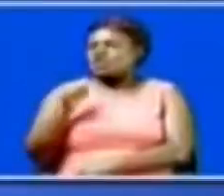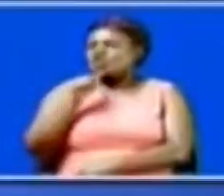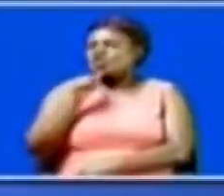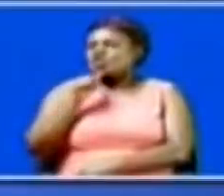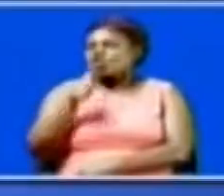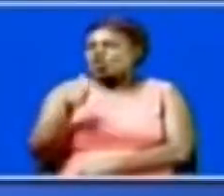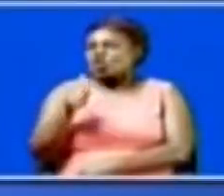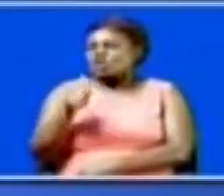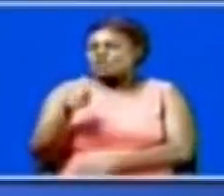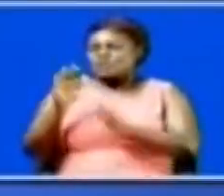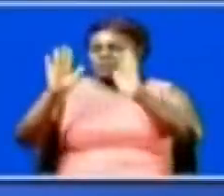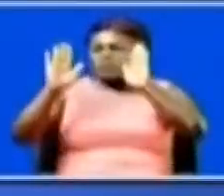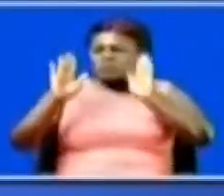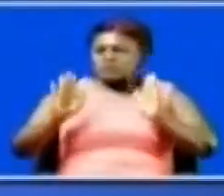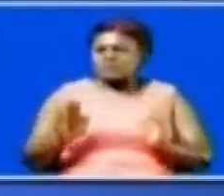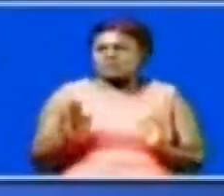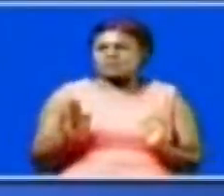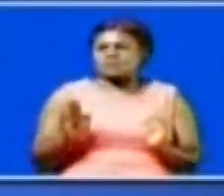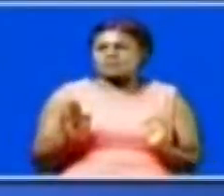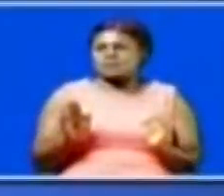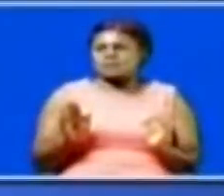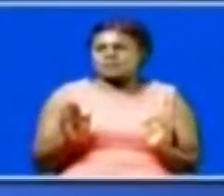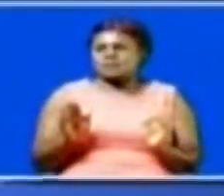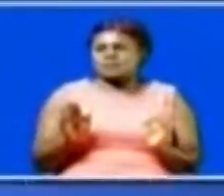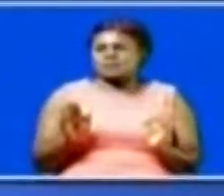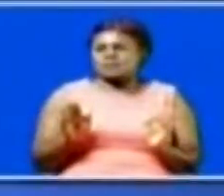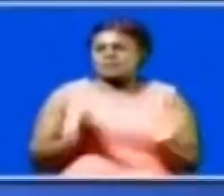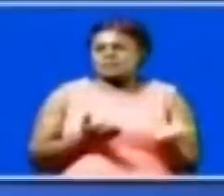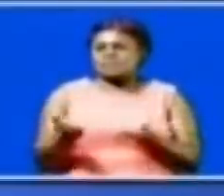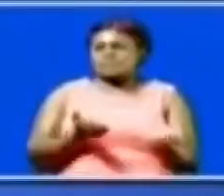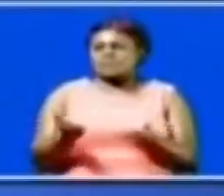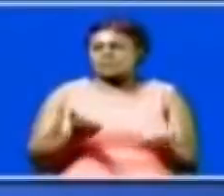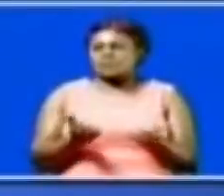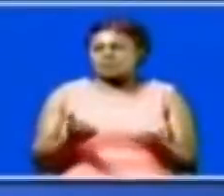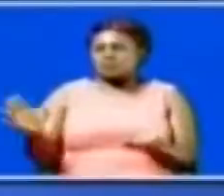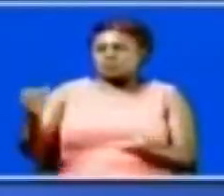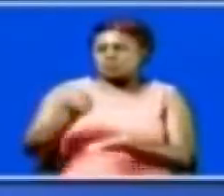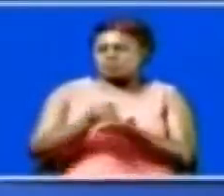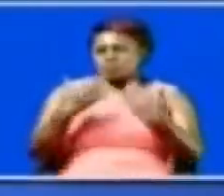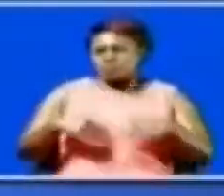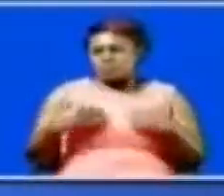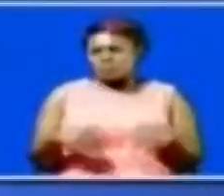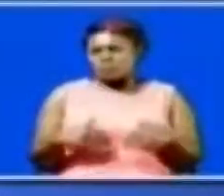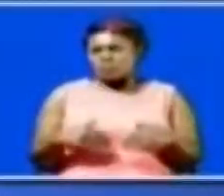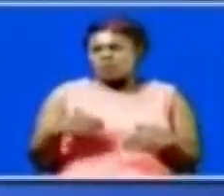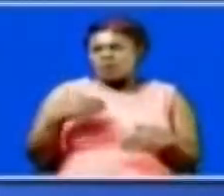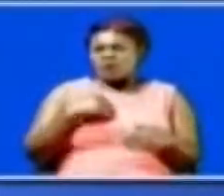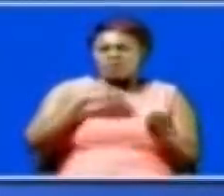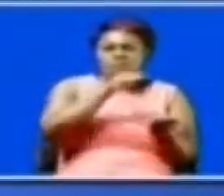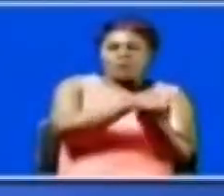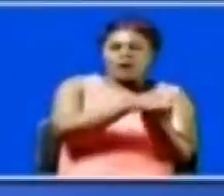absolute necessities. Mm-hmm. Okay? Now, those businesses employ people. Those people have bank